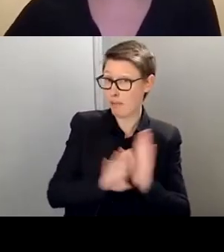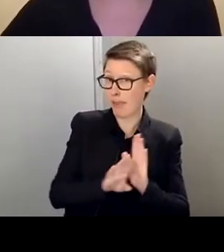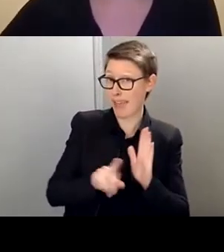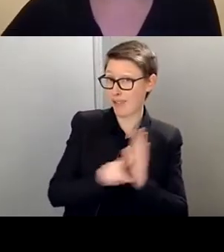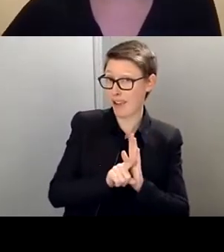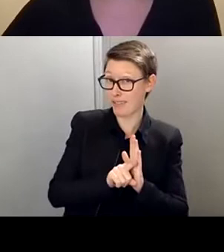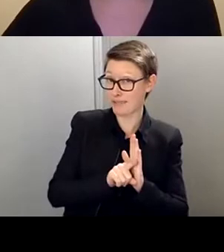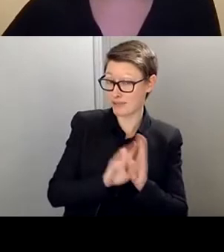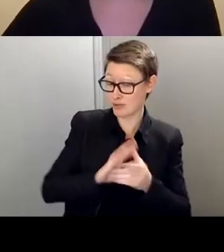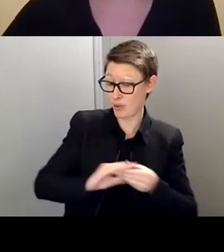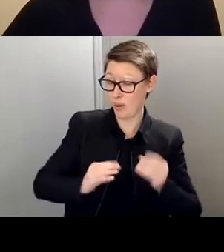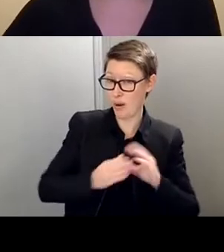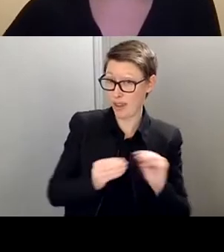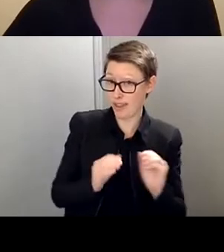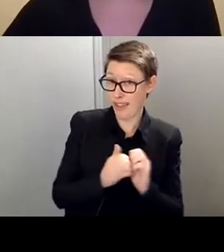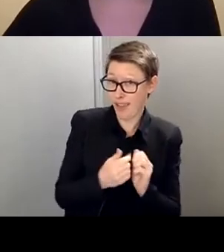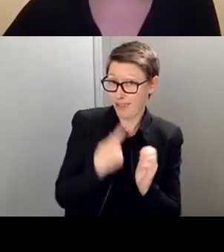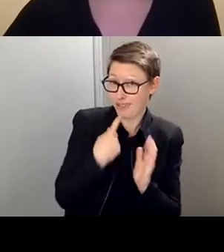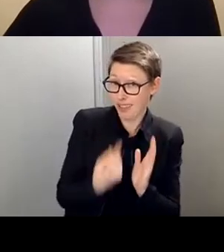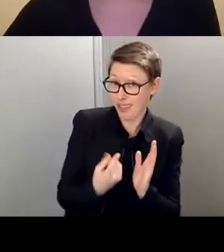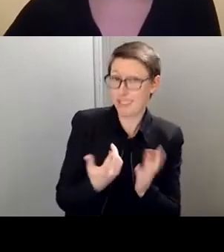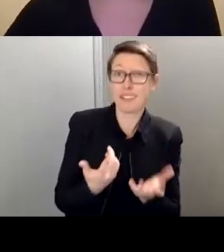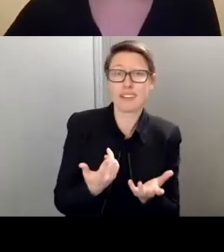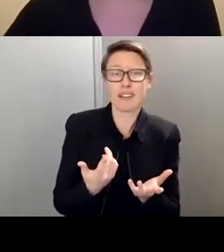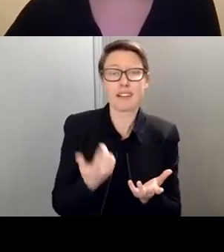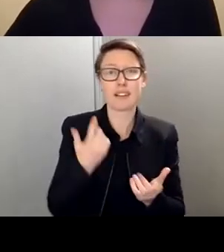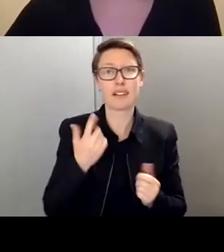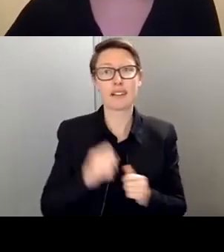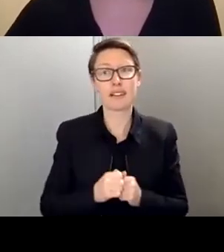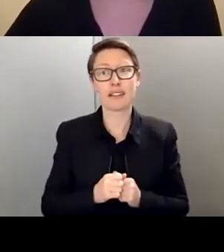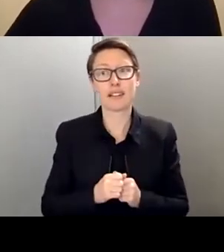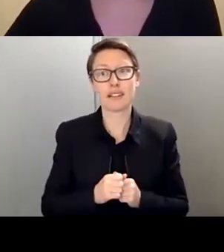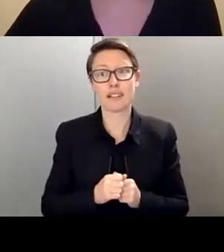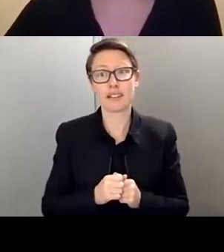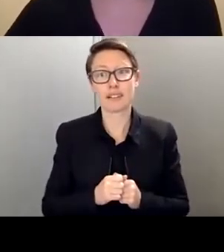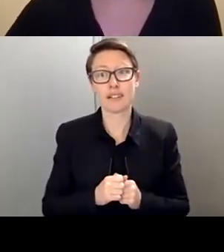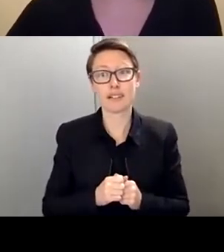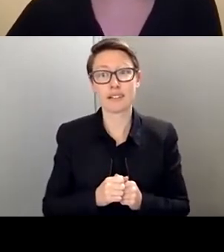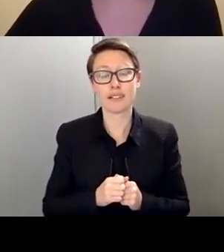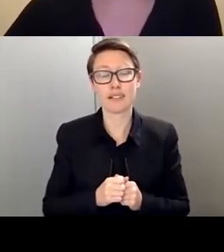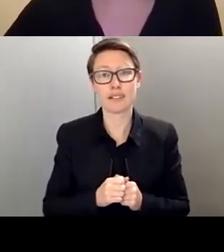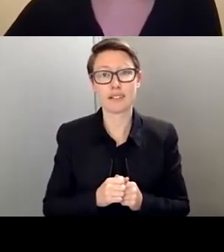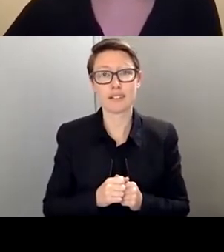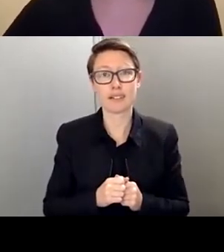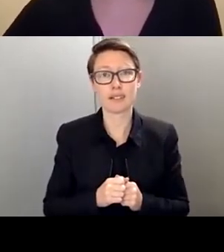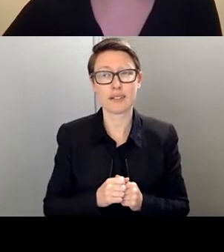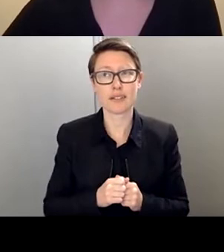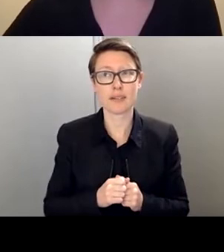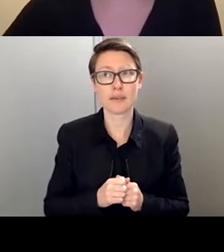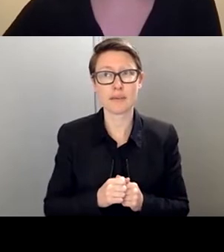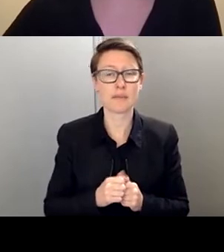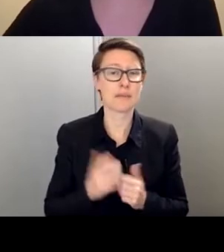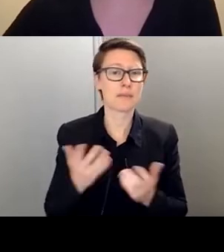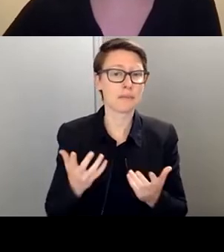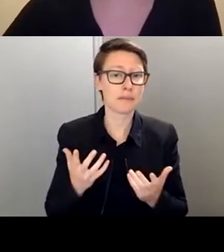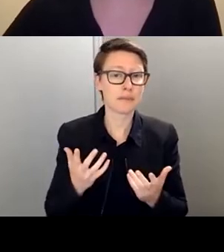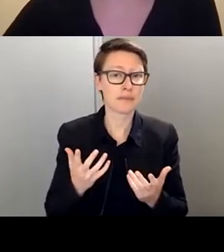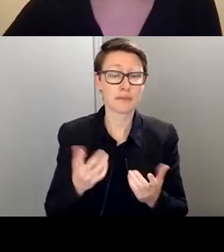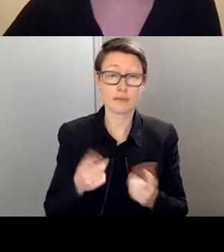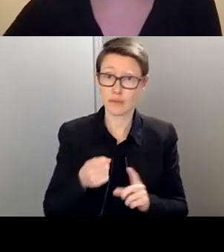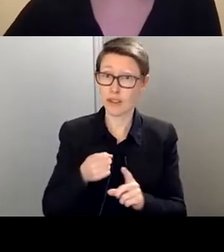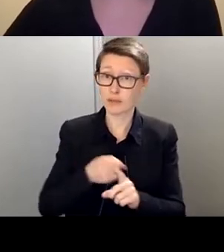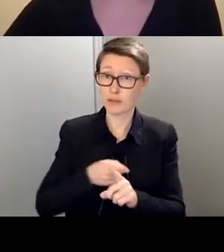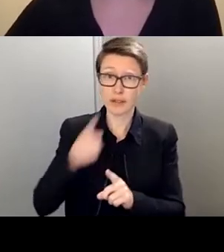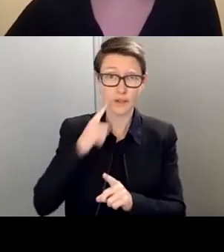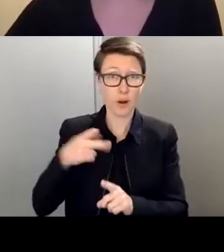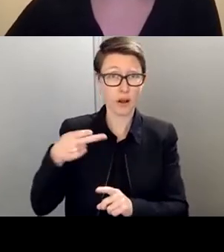Because for us, it's not enough for, you know, people, particularly people of color,